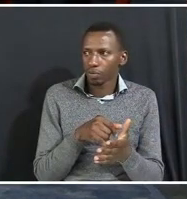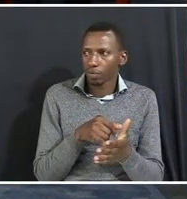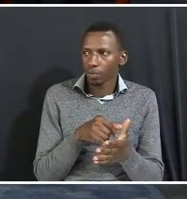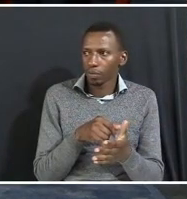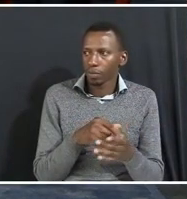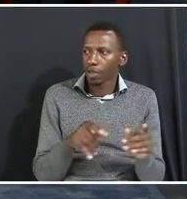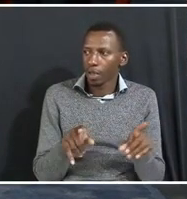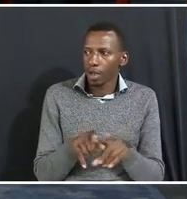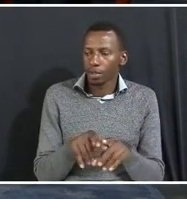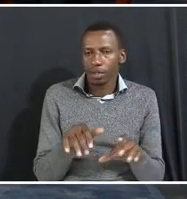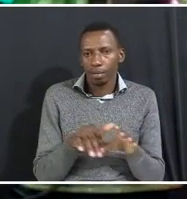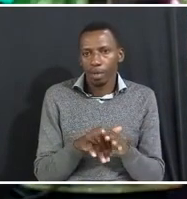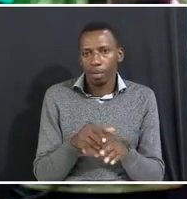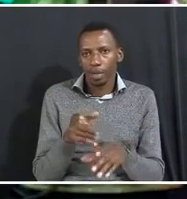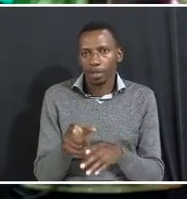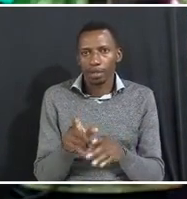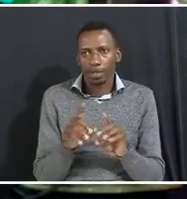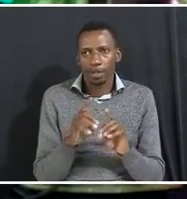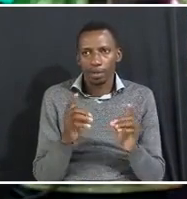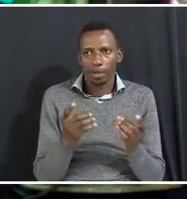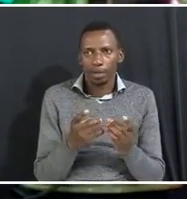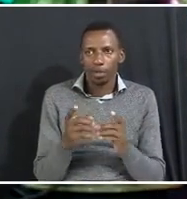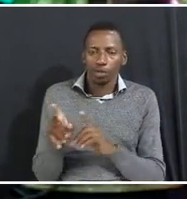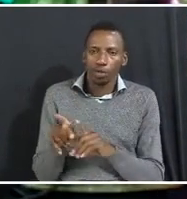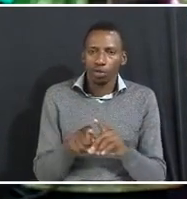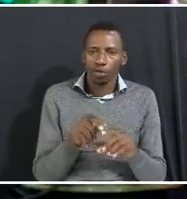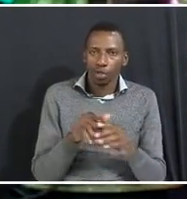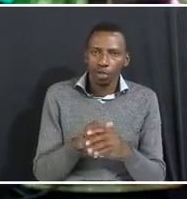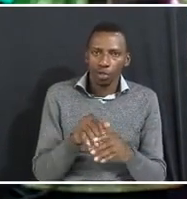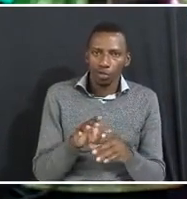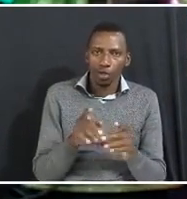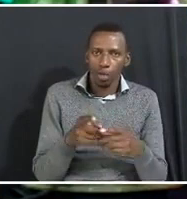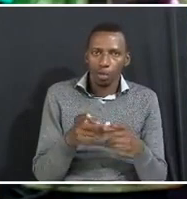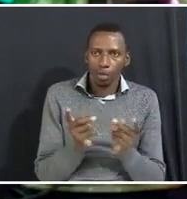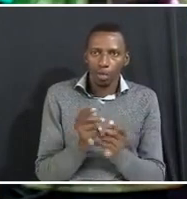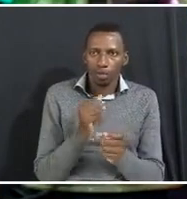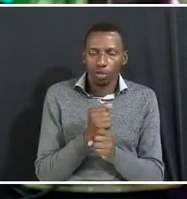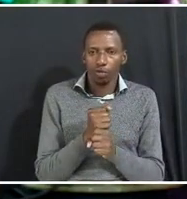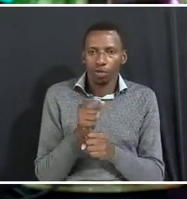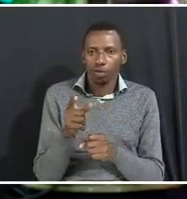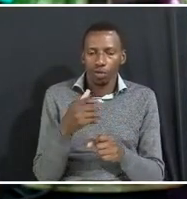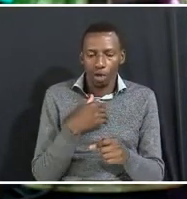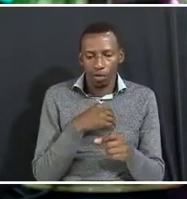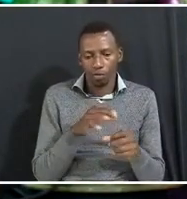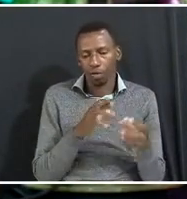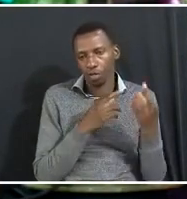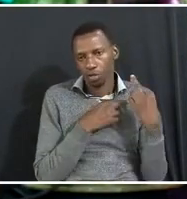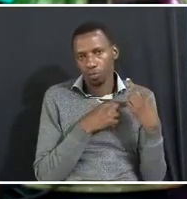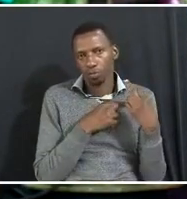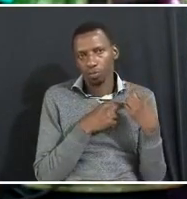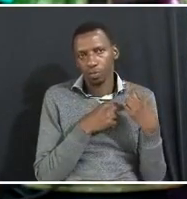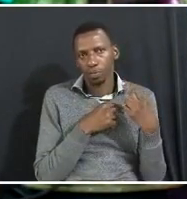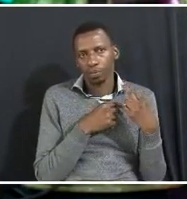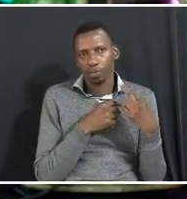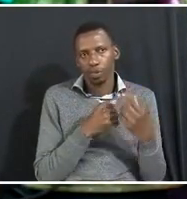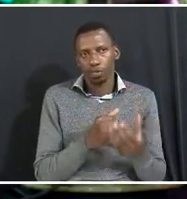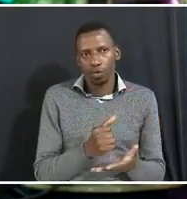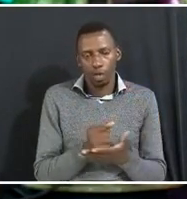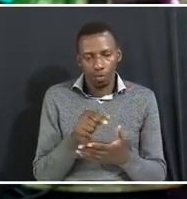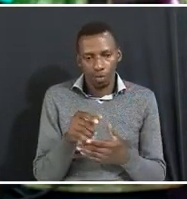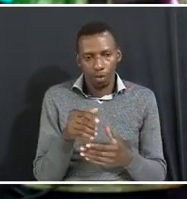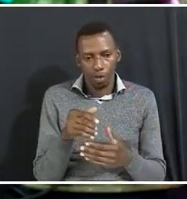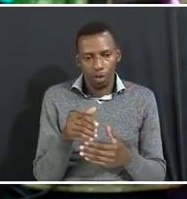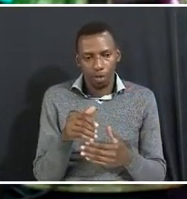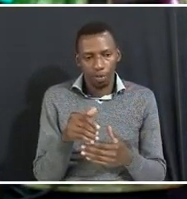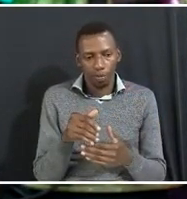a member of this department, even at your place of work, you have work to do to reach out to a neighbor who is poor,